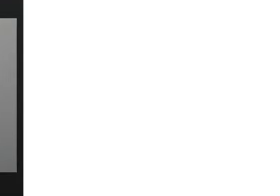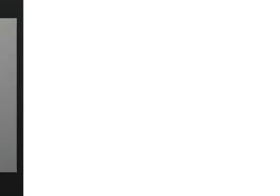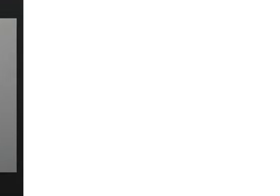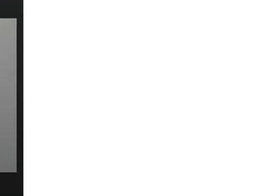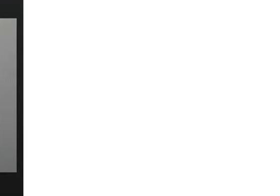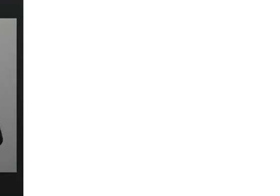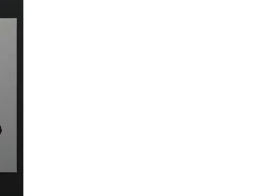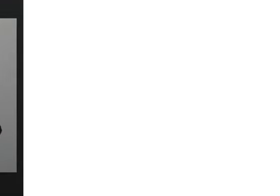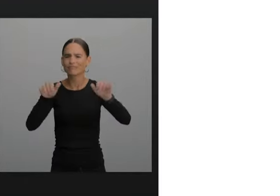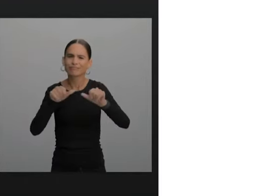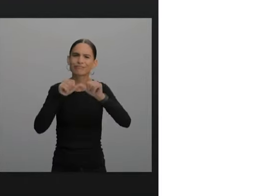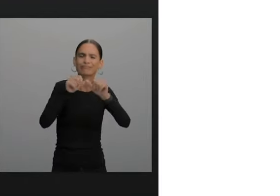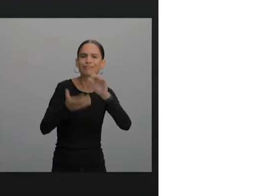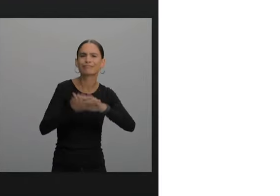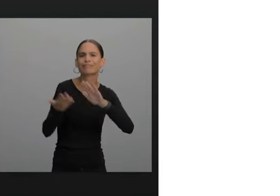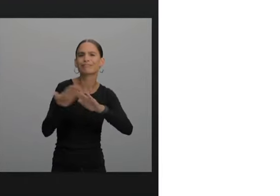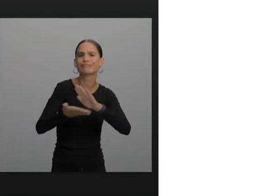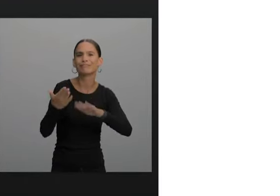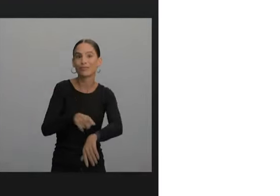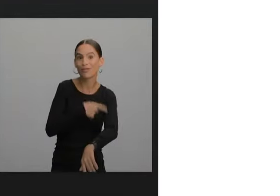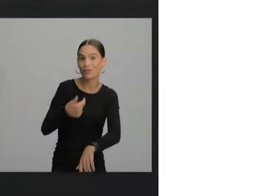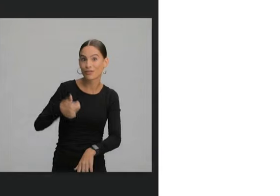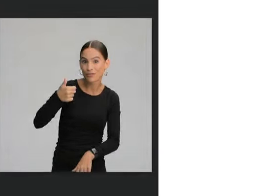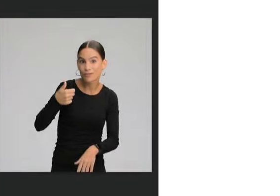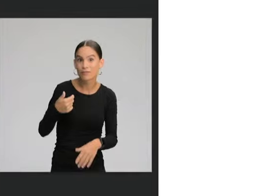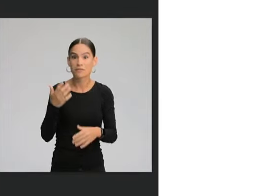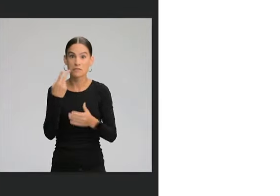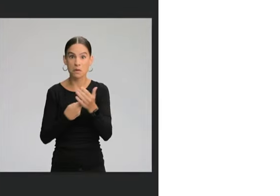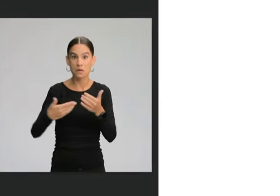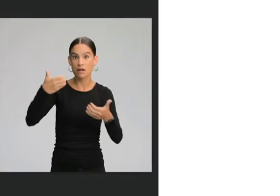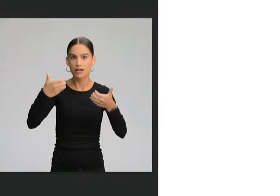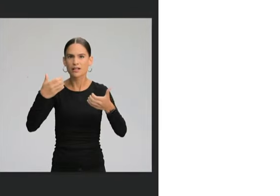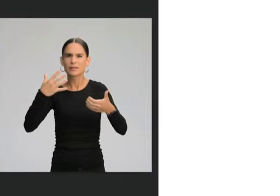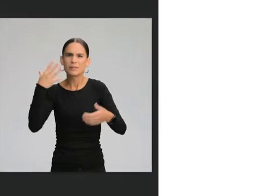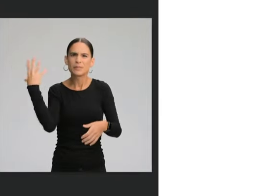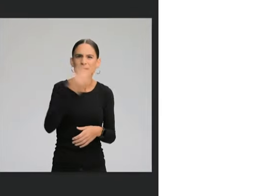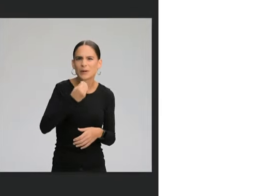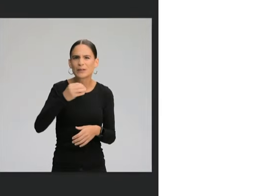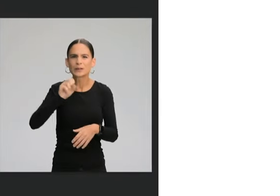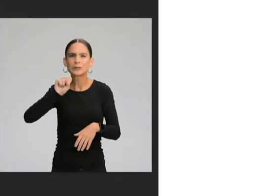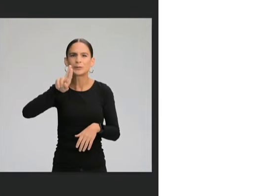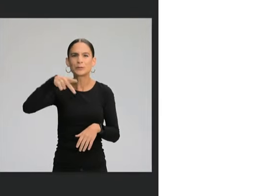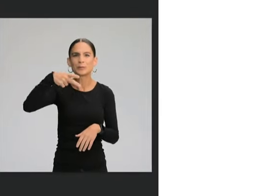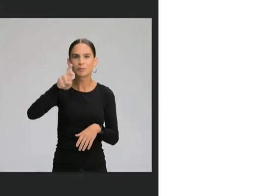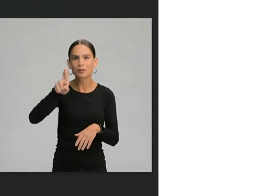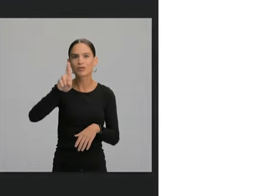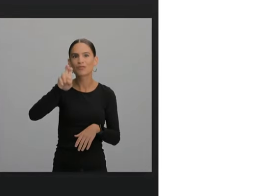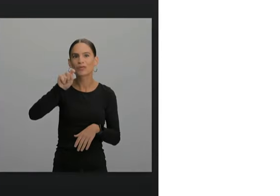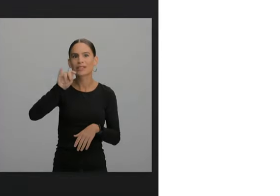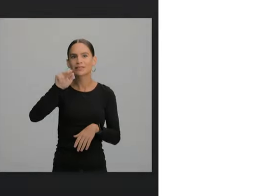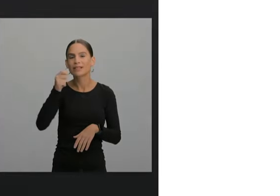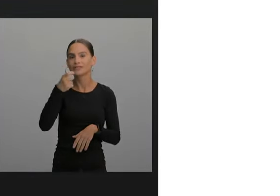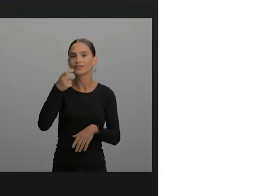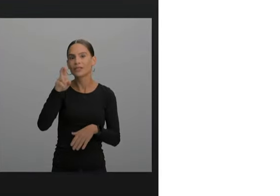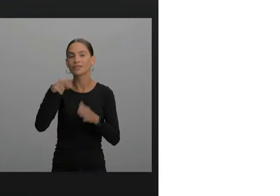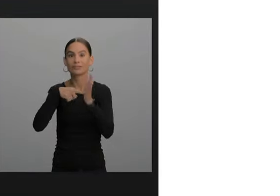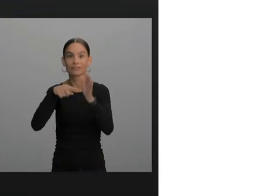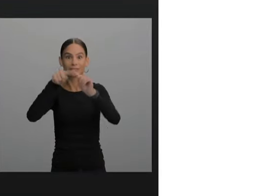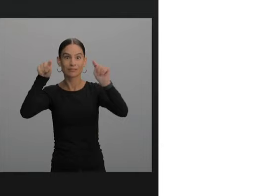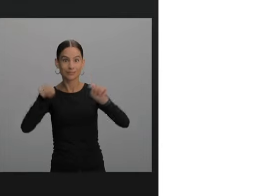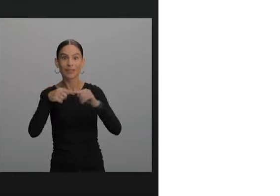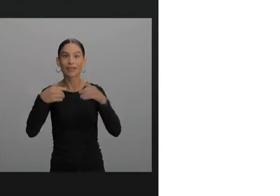Okay. All right, that's cool. Let's keep Both going. Both models have the gorgeous Super Retina XDR display with OLED technology that